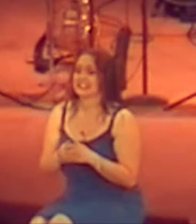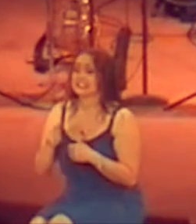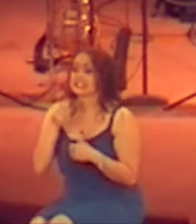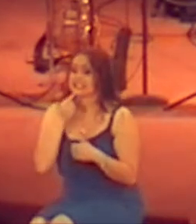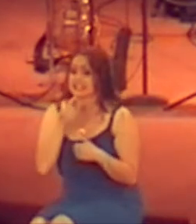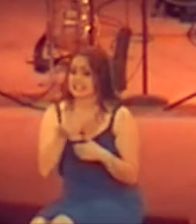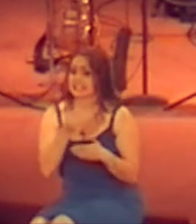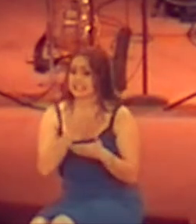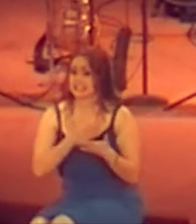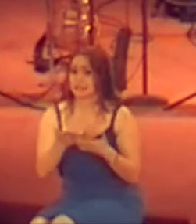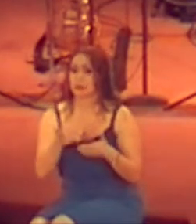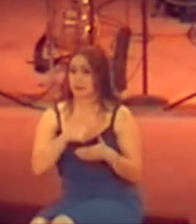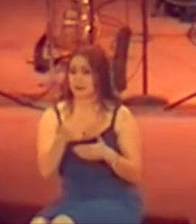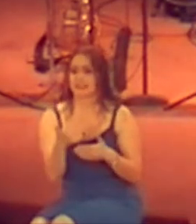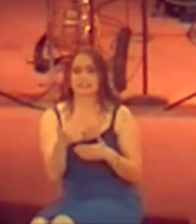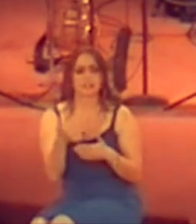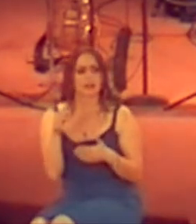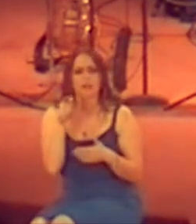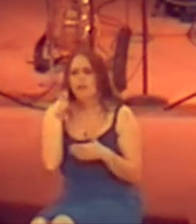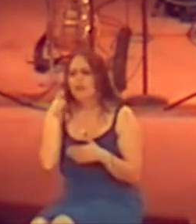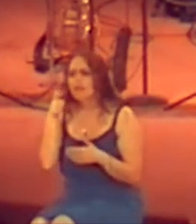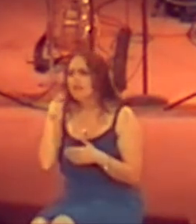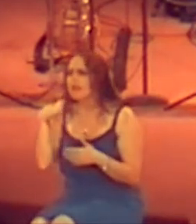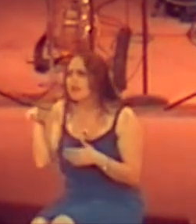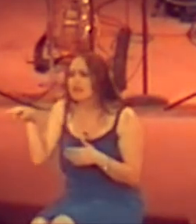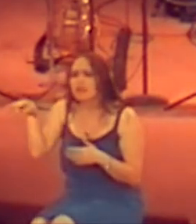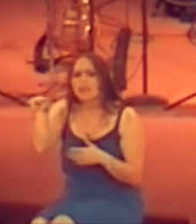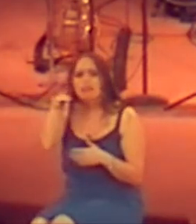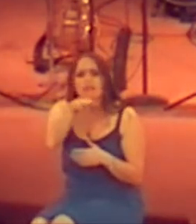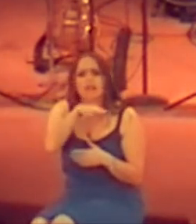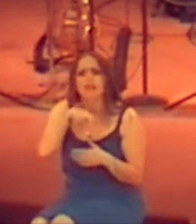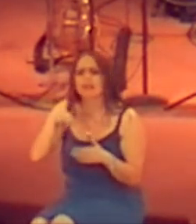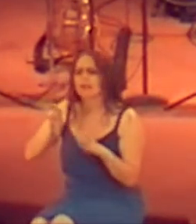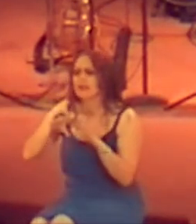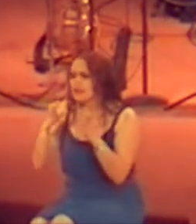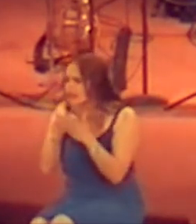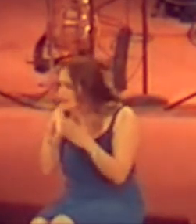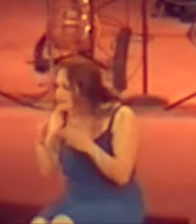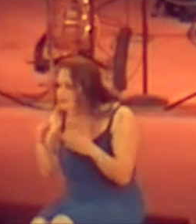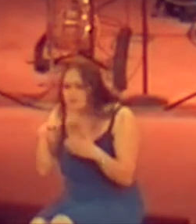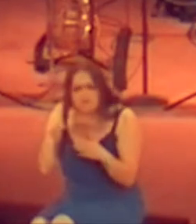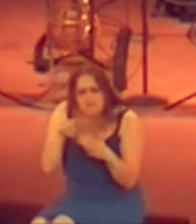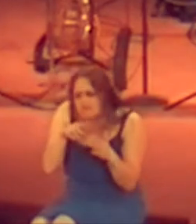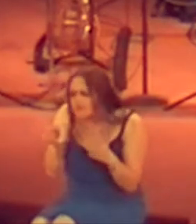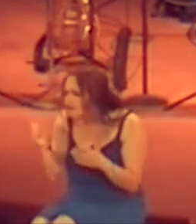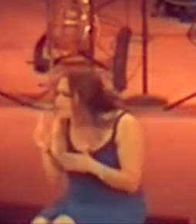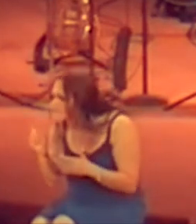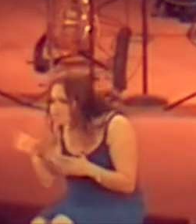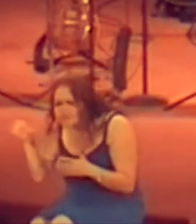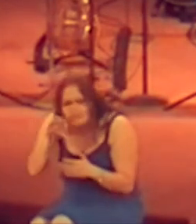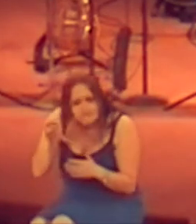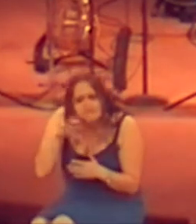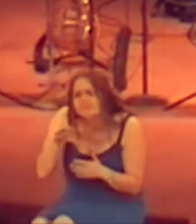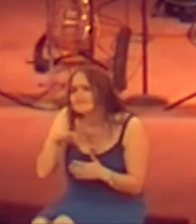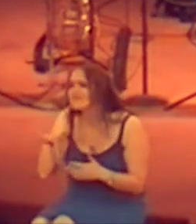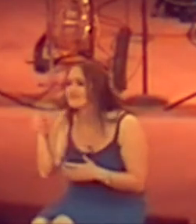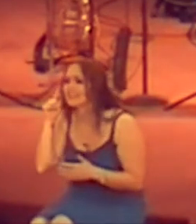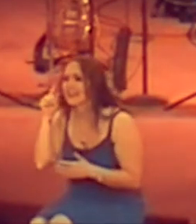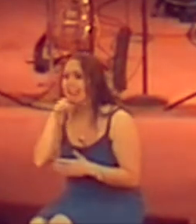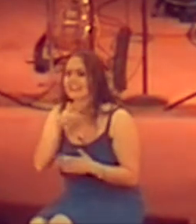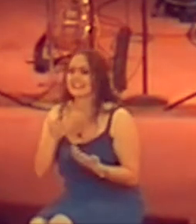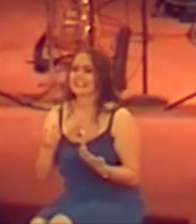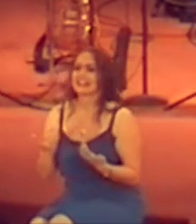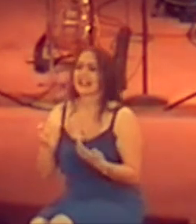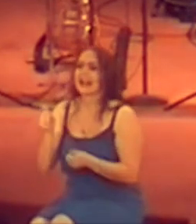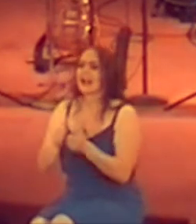He starts looking around in the classroom that we're in. He's looking around, looking under tables, under desks, through the cabinets, and everyone else joins,